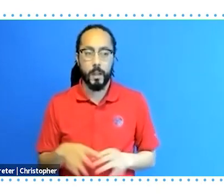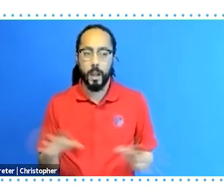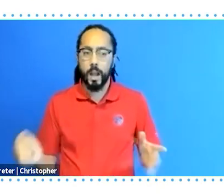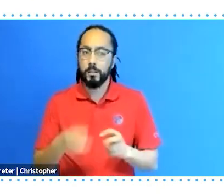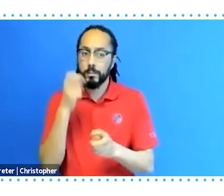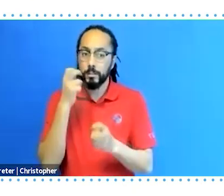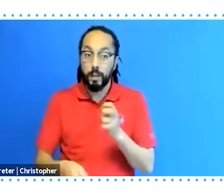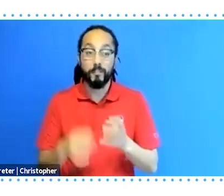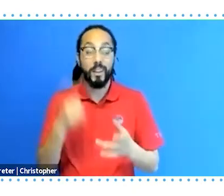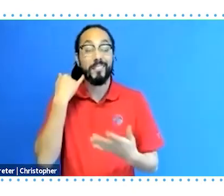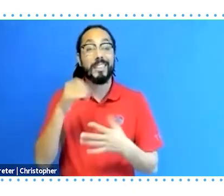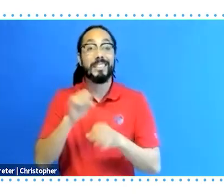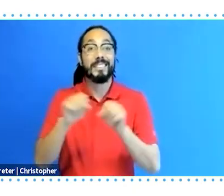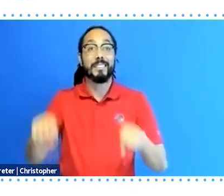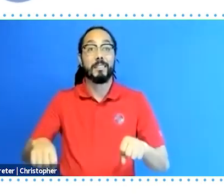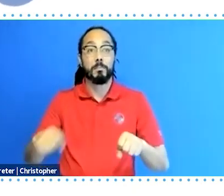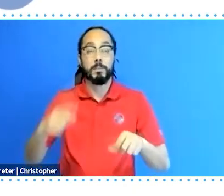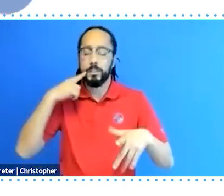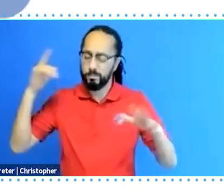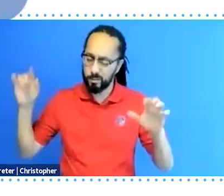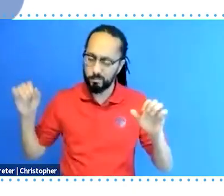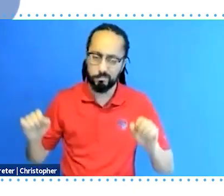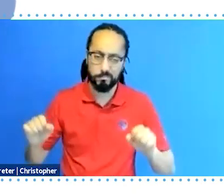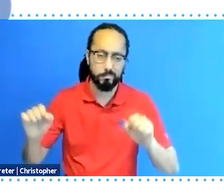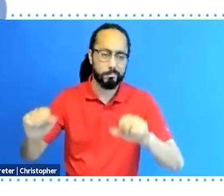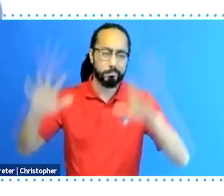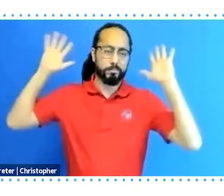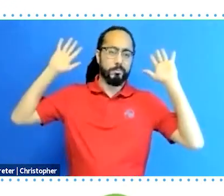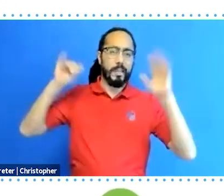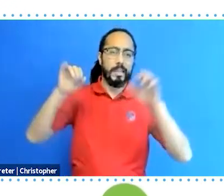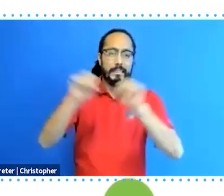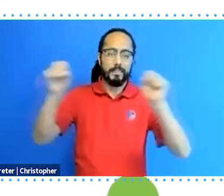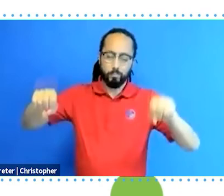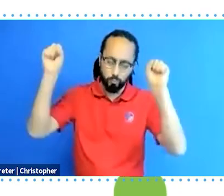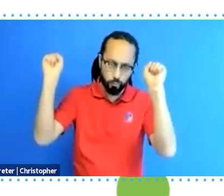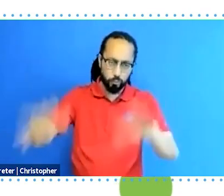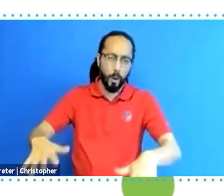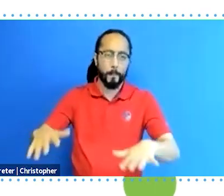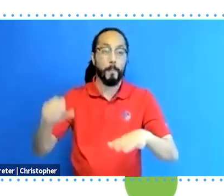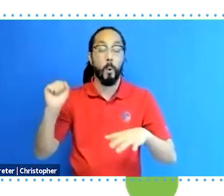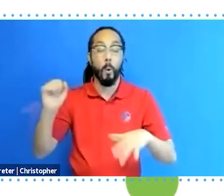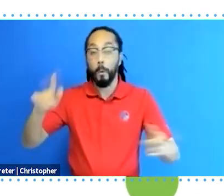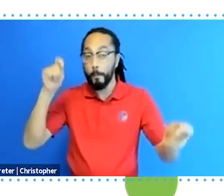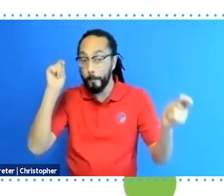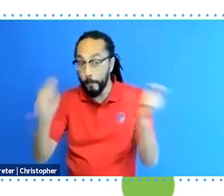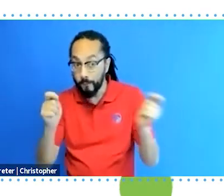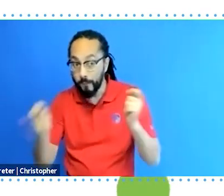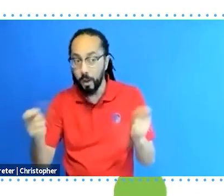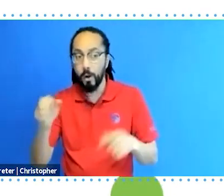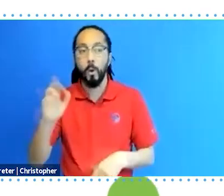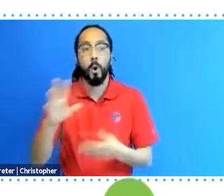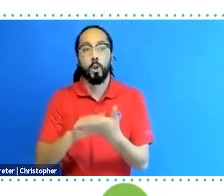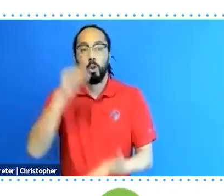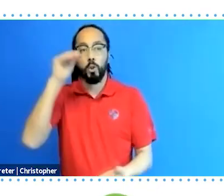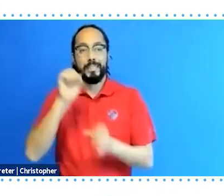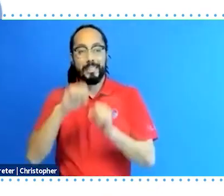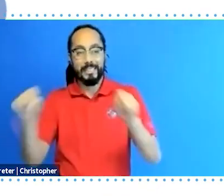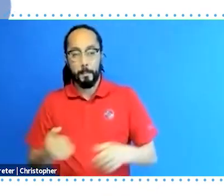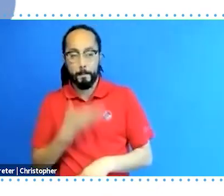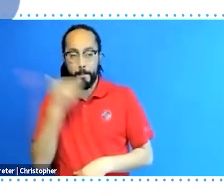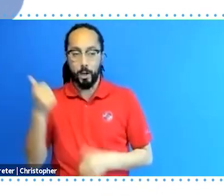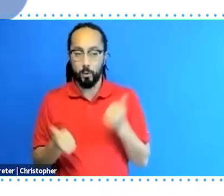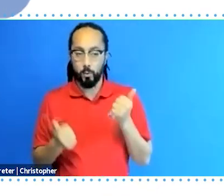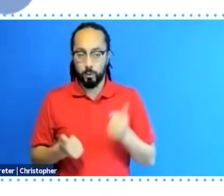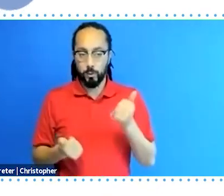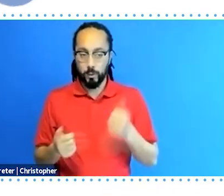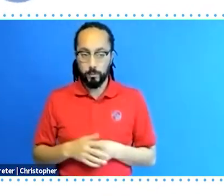abandon the system, as some voices have said. Do we need to modify the system, or do we need to educate ourselves better on what the system is? And